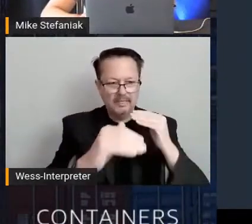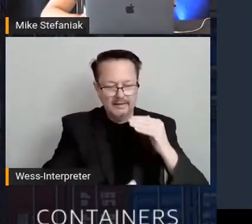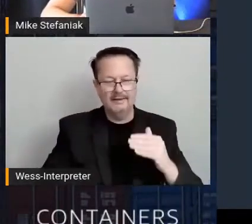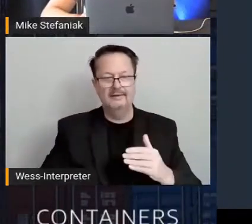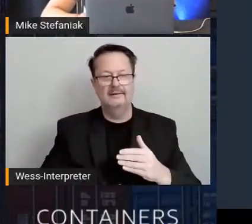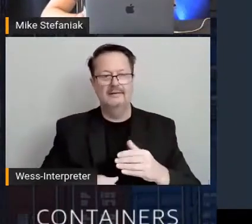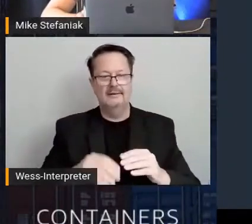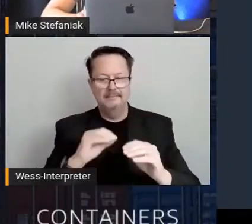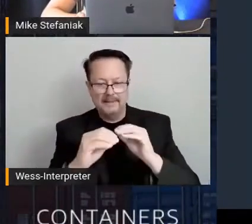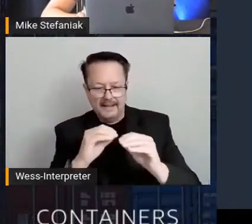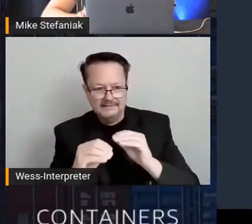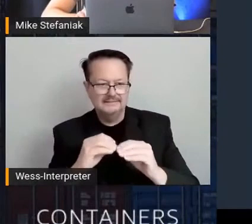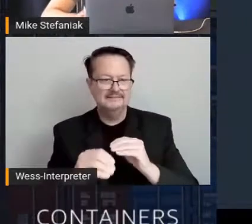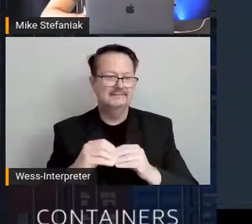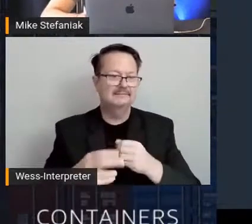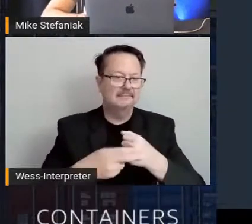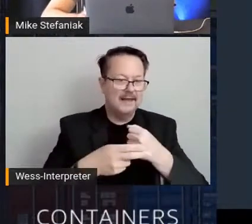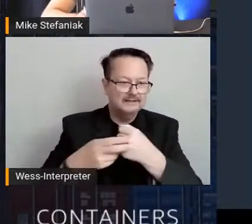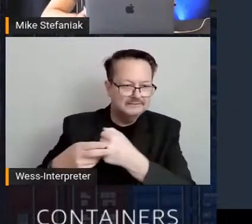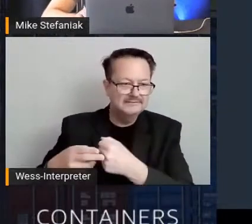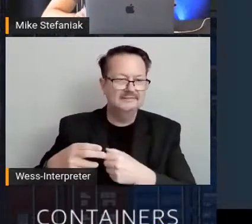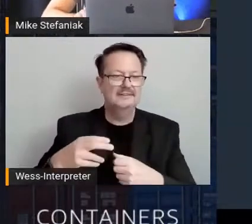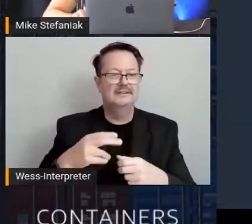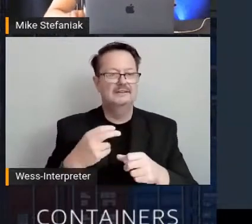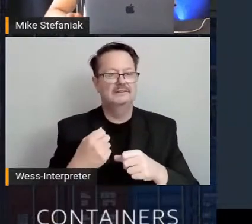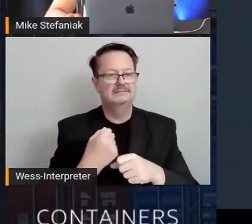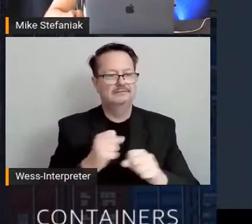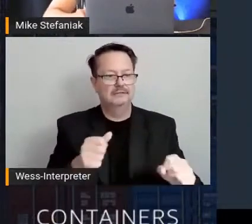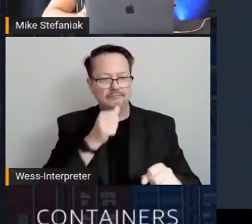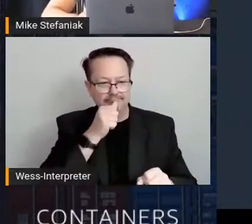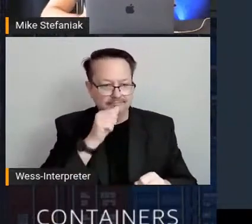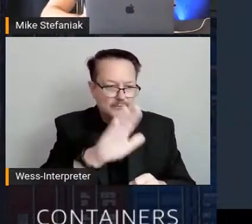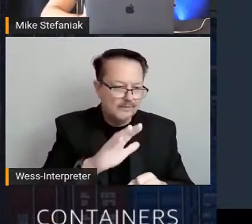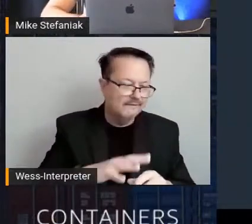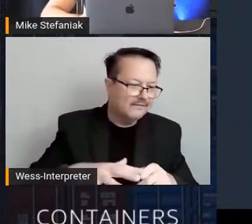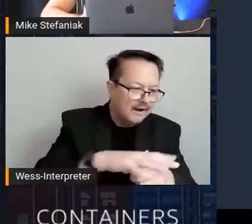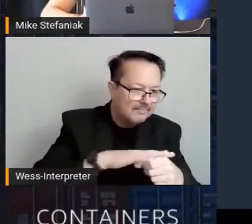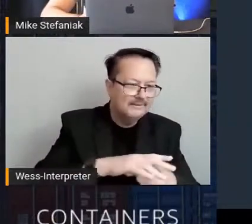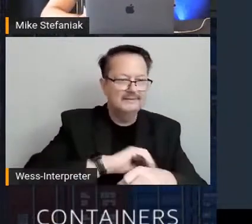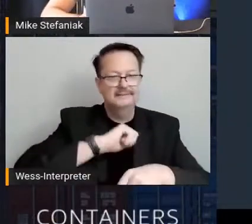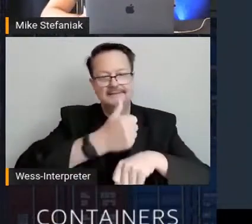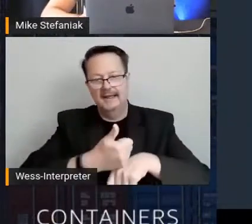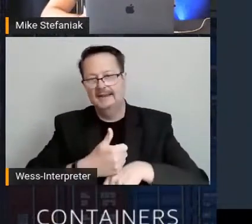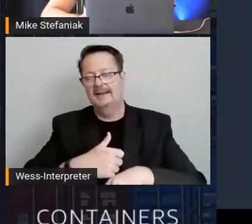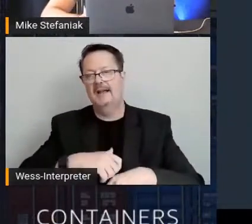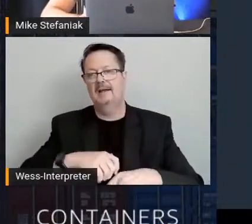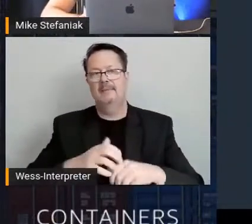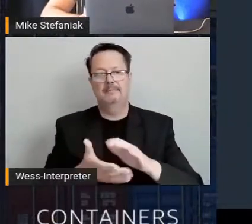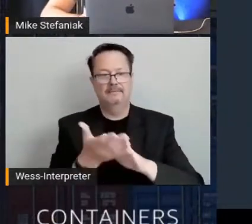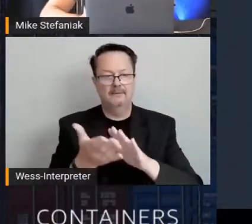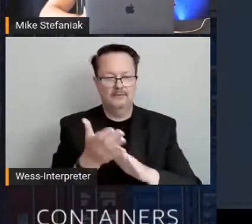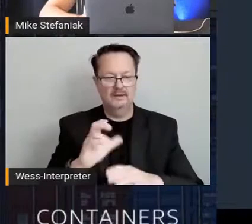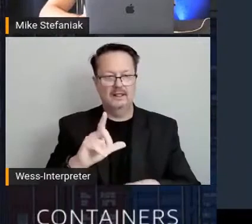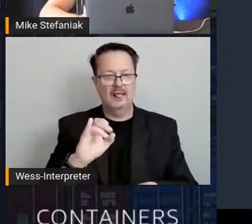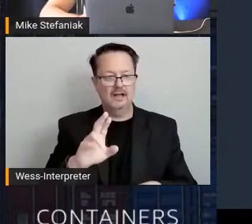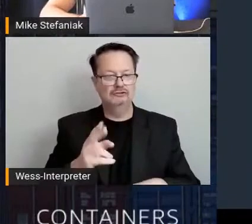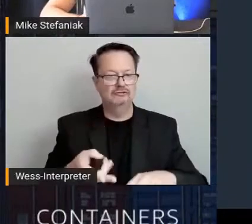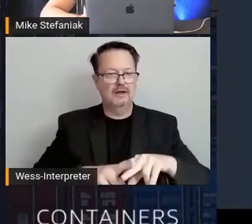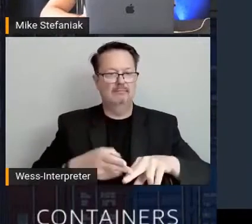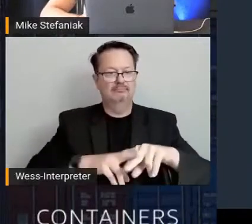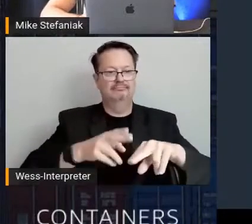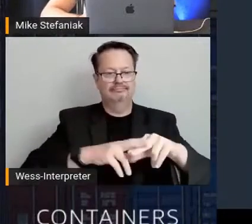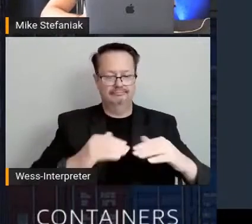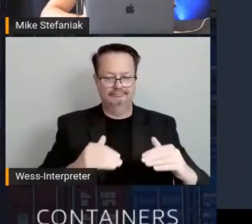patching and securing your environment, setting up, performing the cluster upgrades, and at the end of the day, ensuring